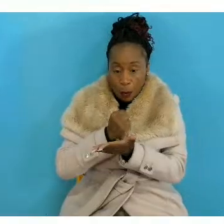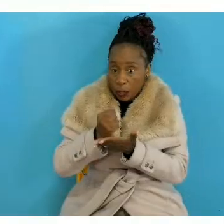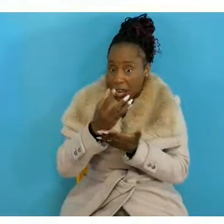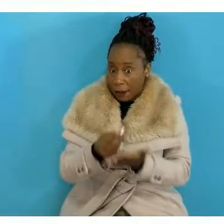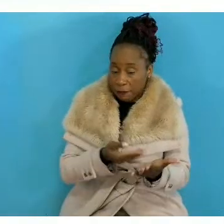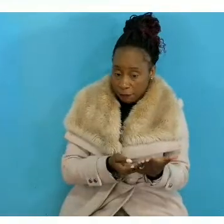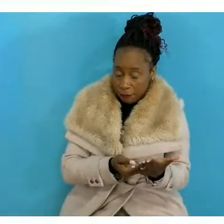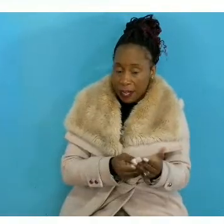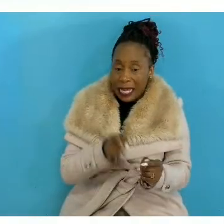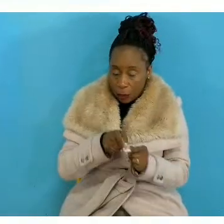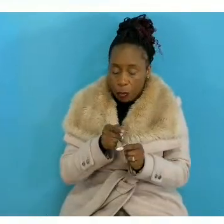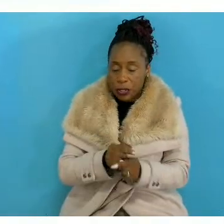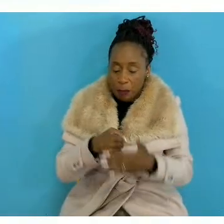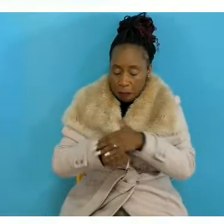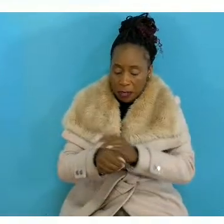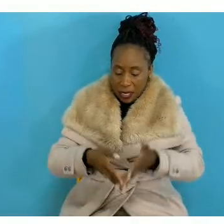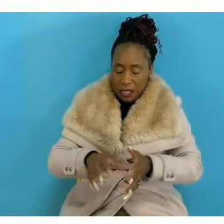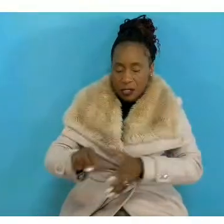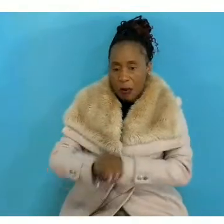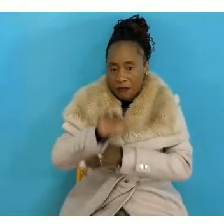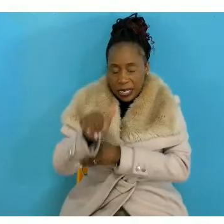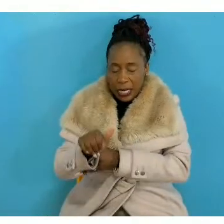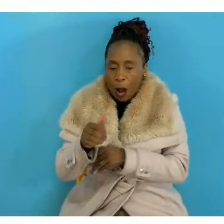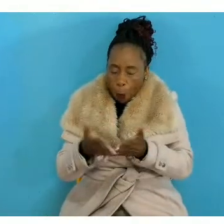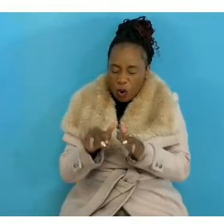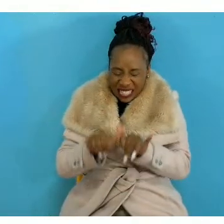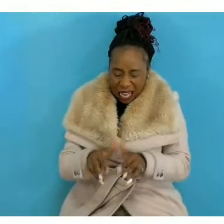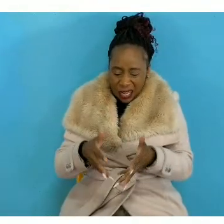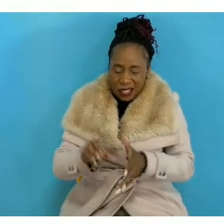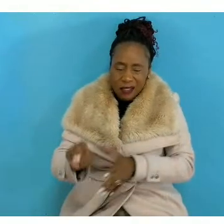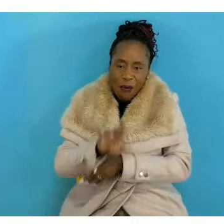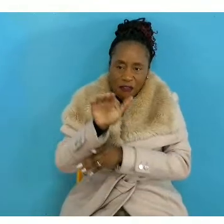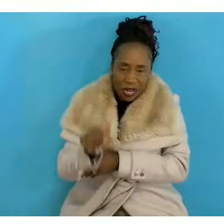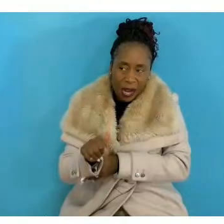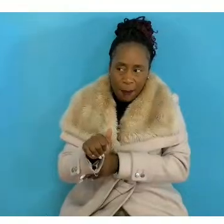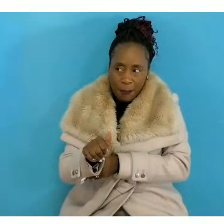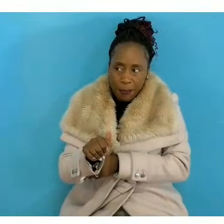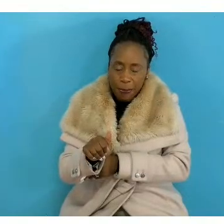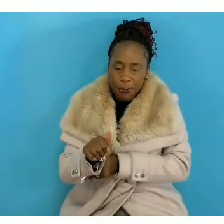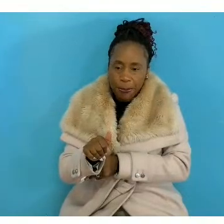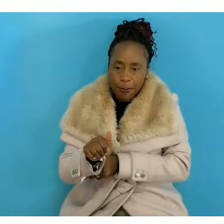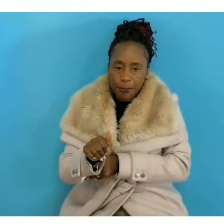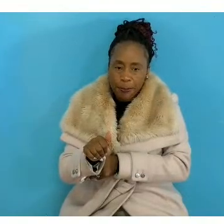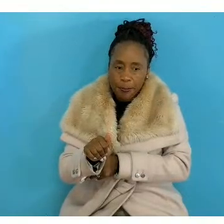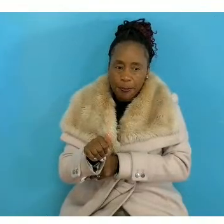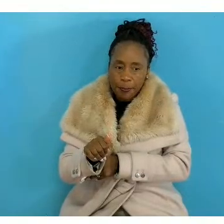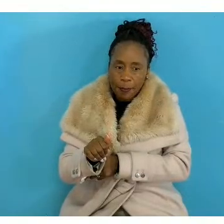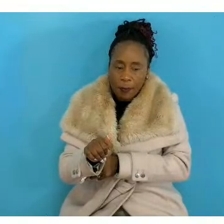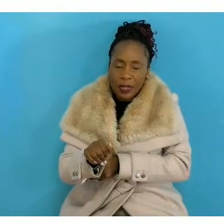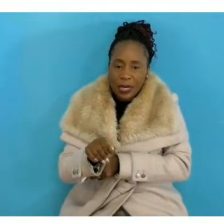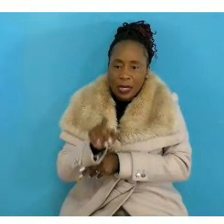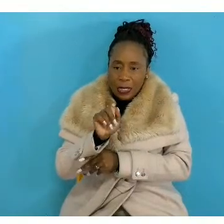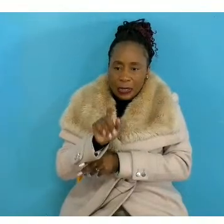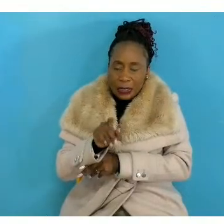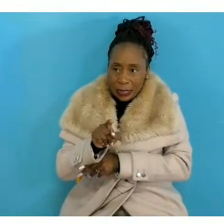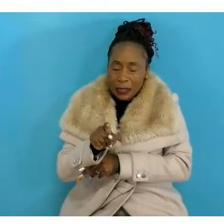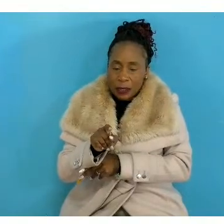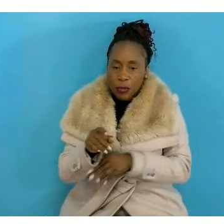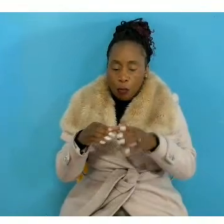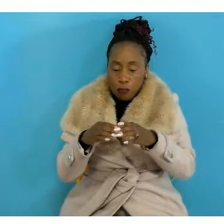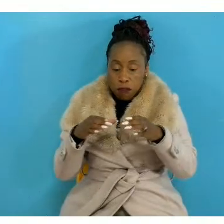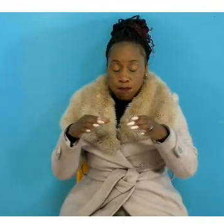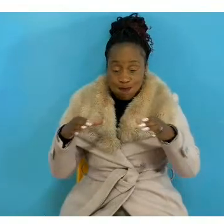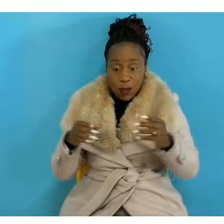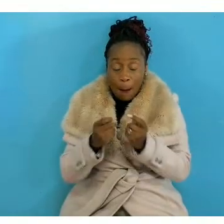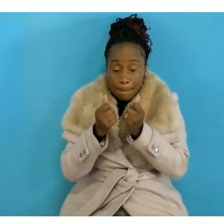be South African citizen. And yes, so this is a significant increase in budget during the